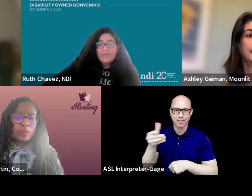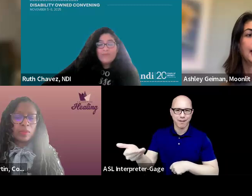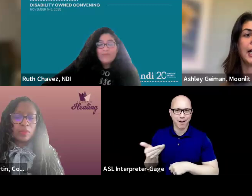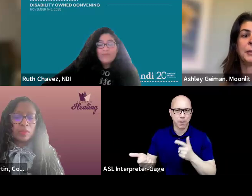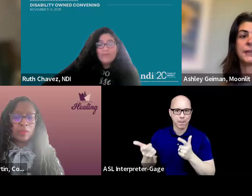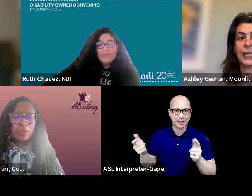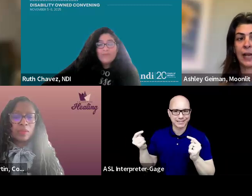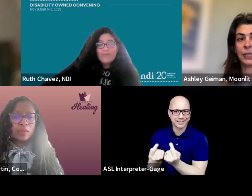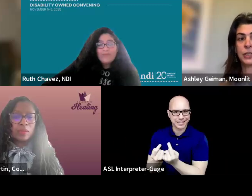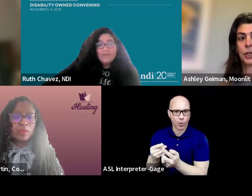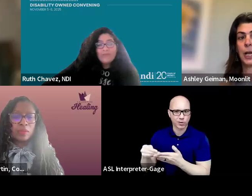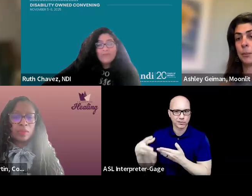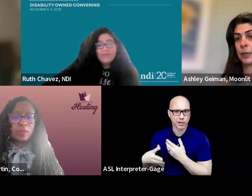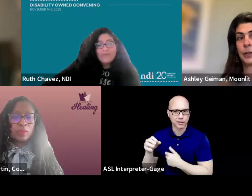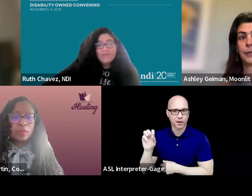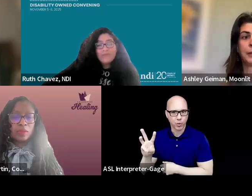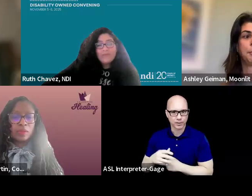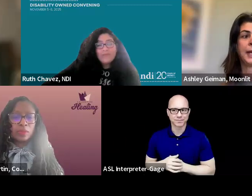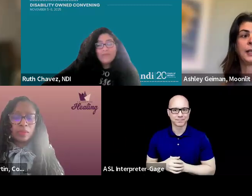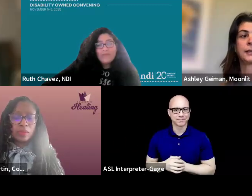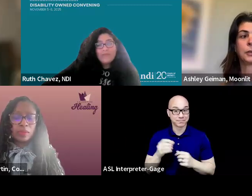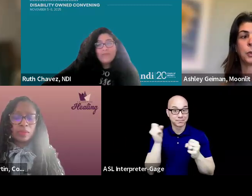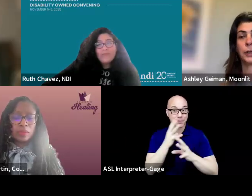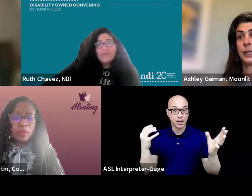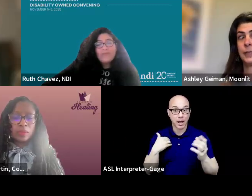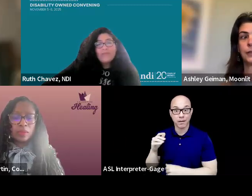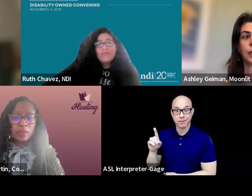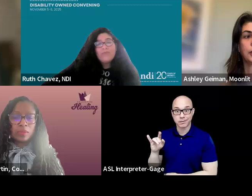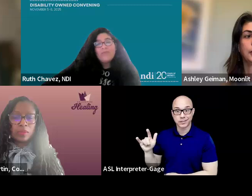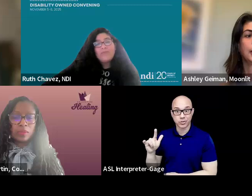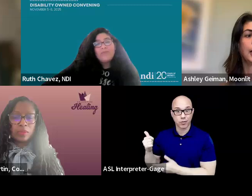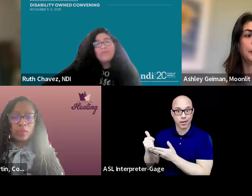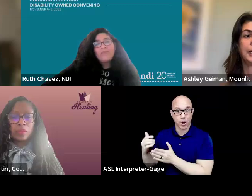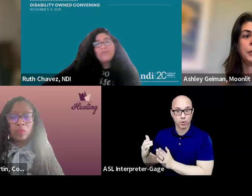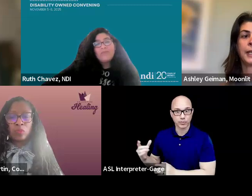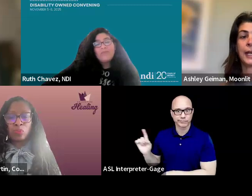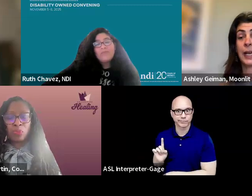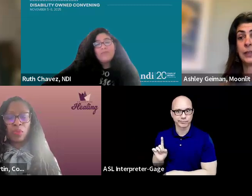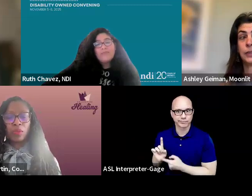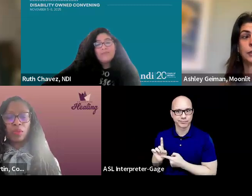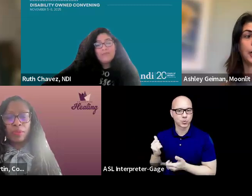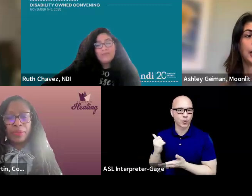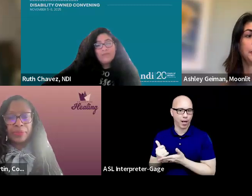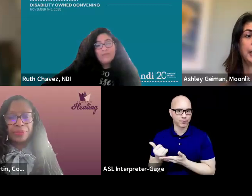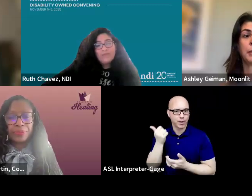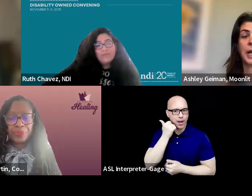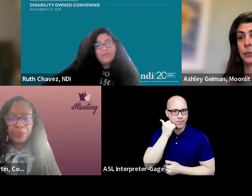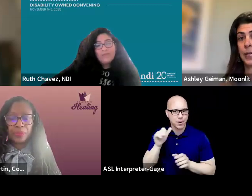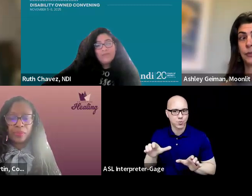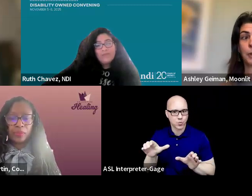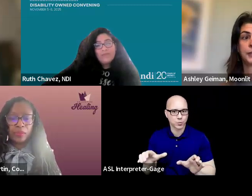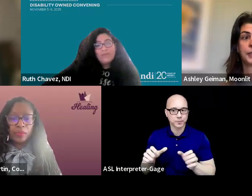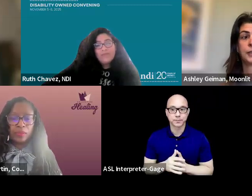software. It's like having a digital helper that makes work easier. I use AI in